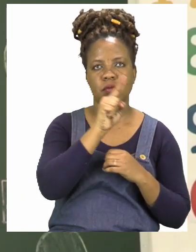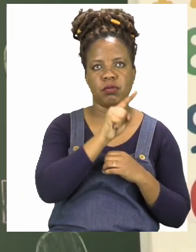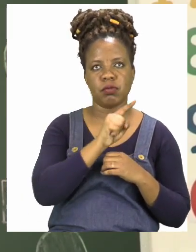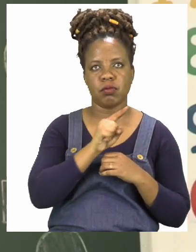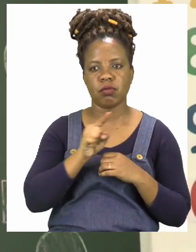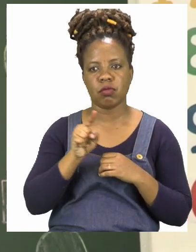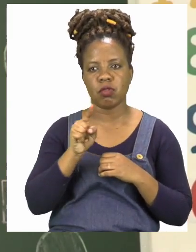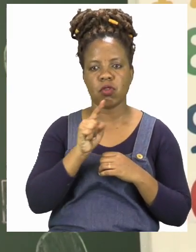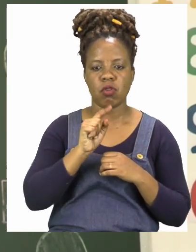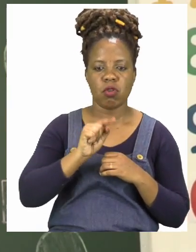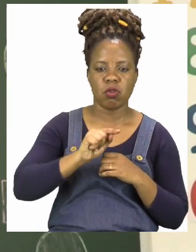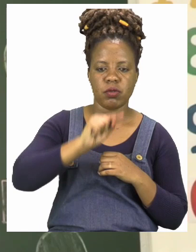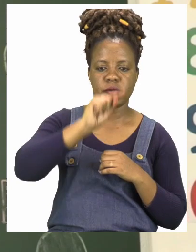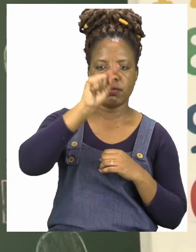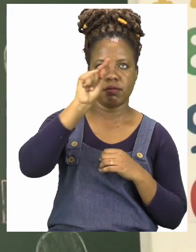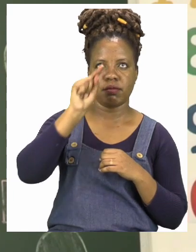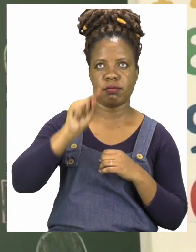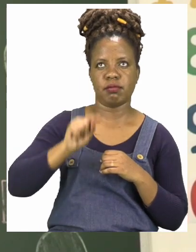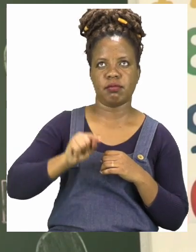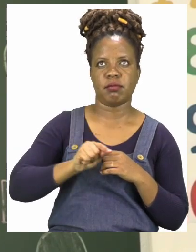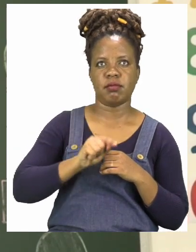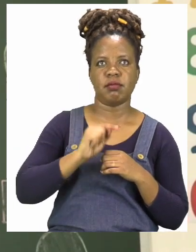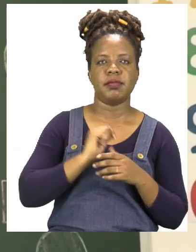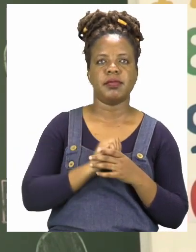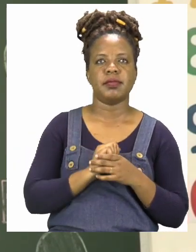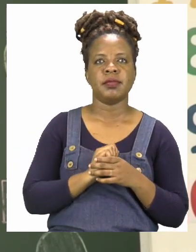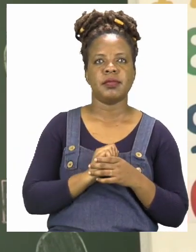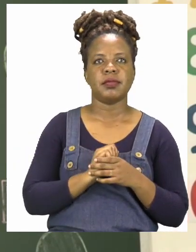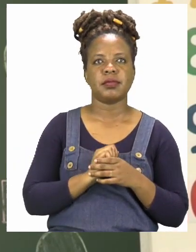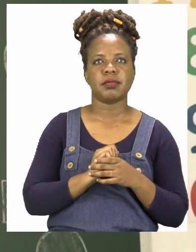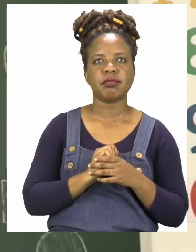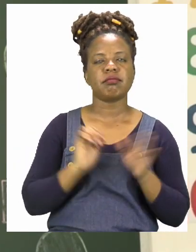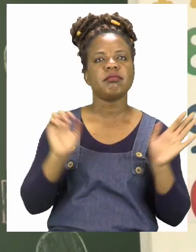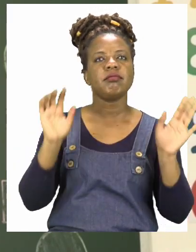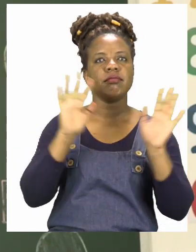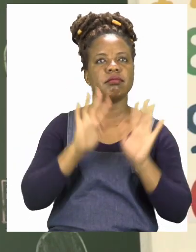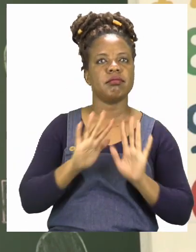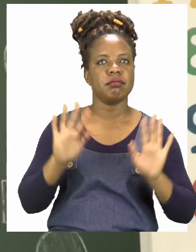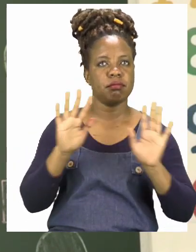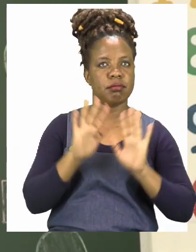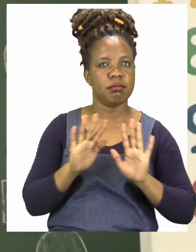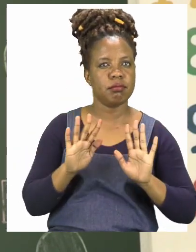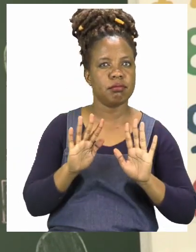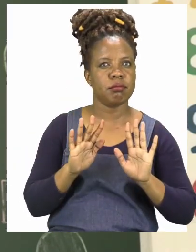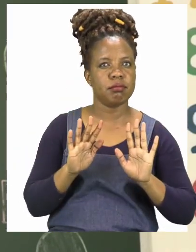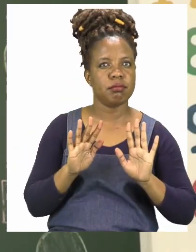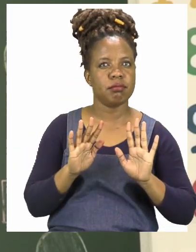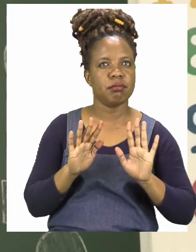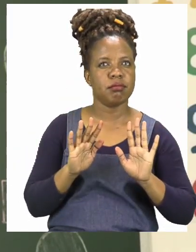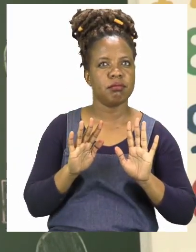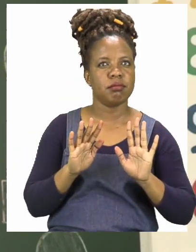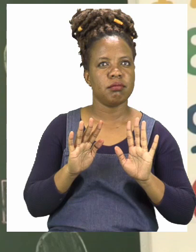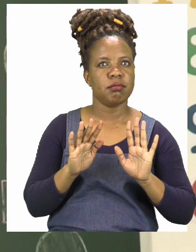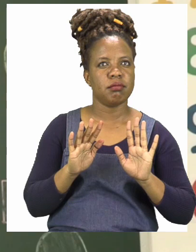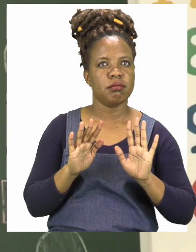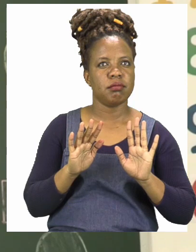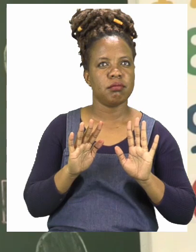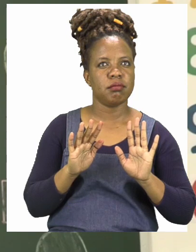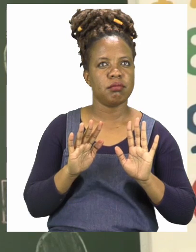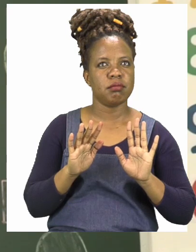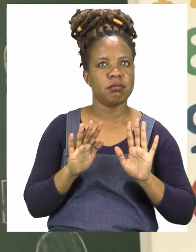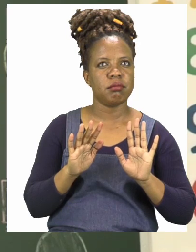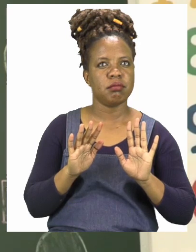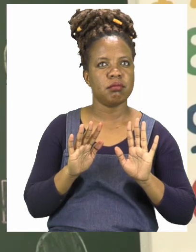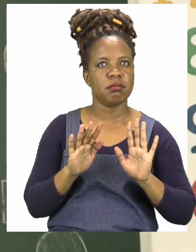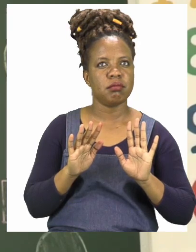down or upright. So you're going to color your oval the color that is there,